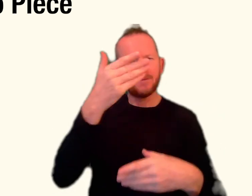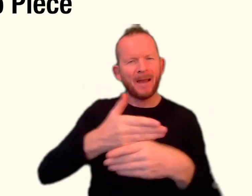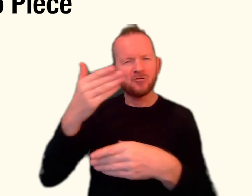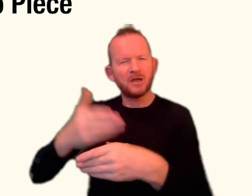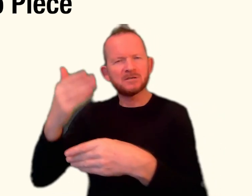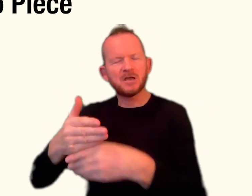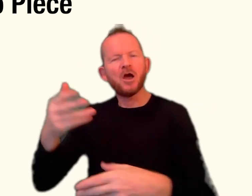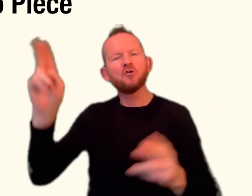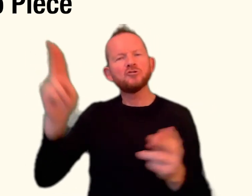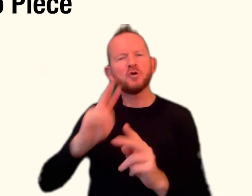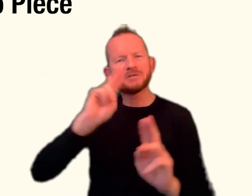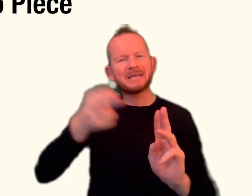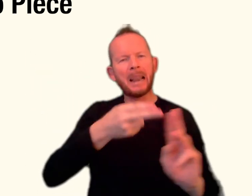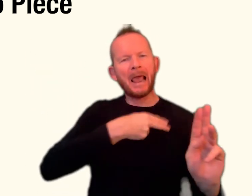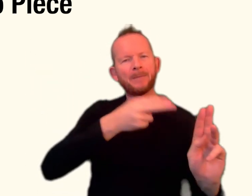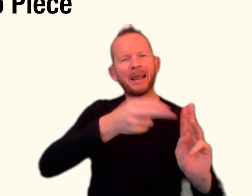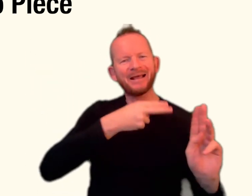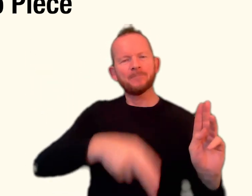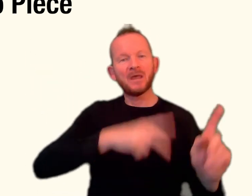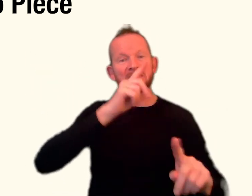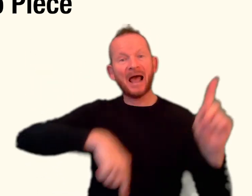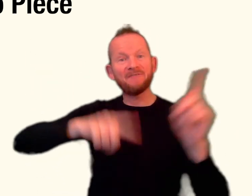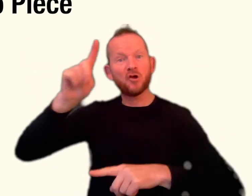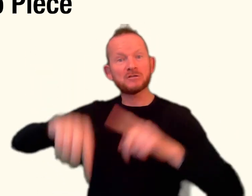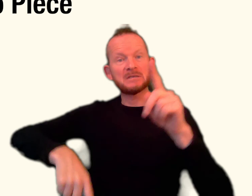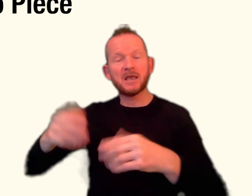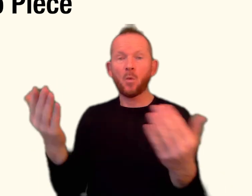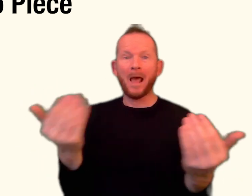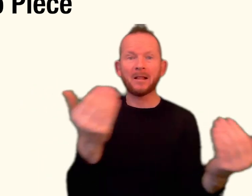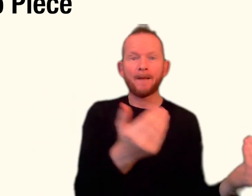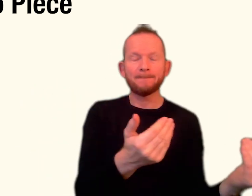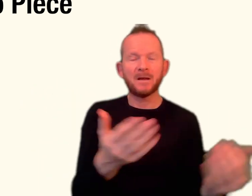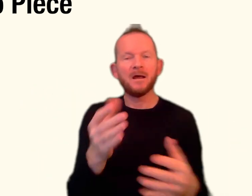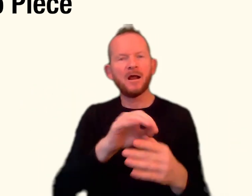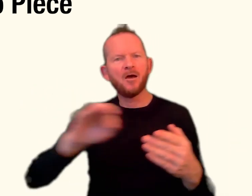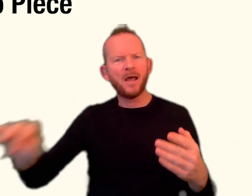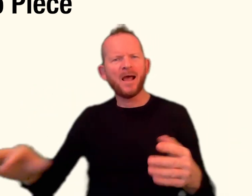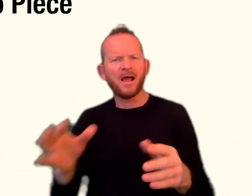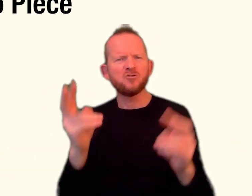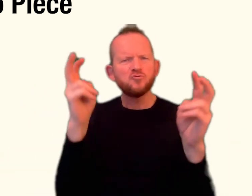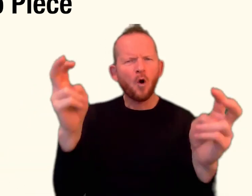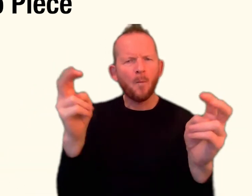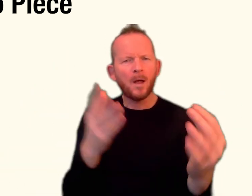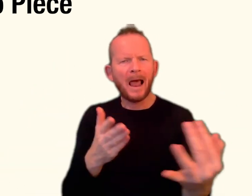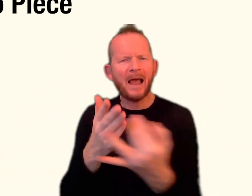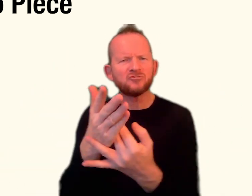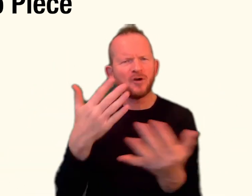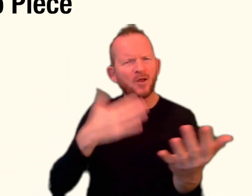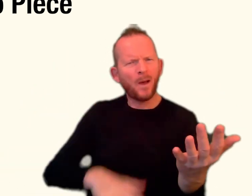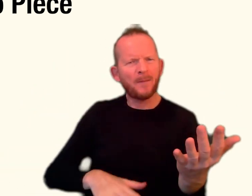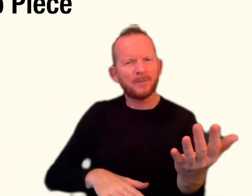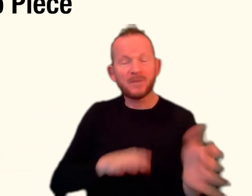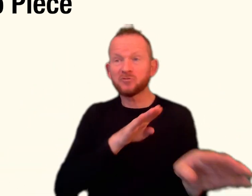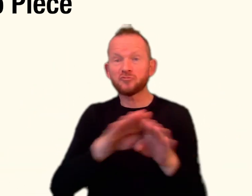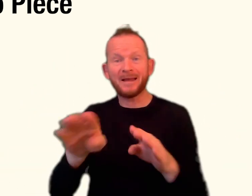reduces labelling. Diversity is welcomed, removing the perception of normal as an entry requirement, and training prevents